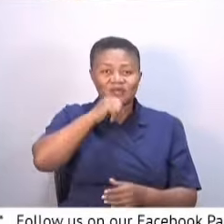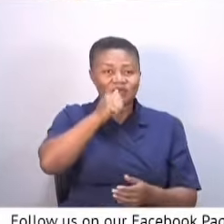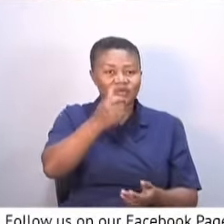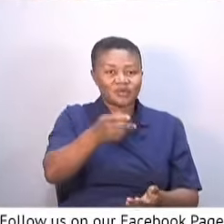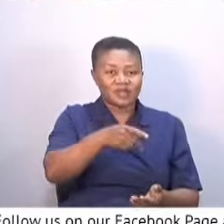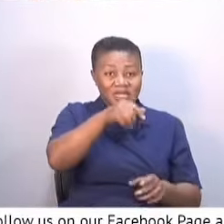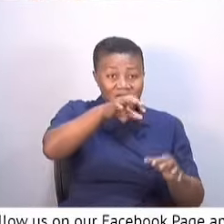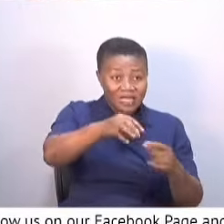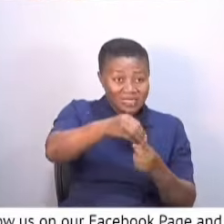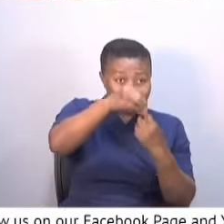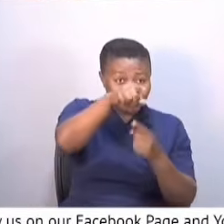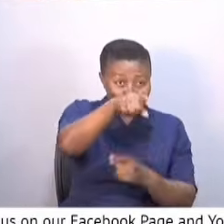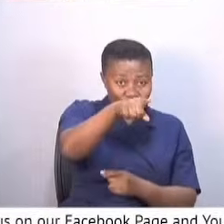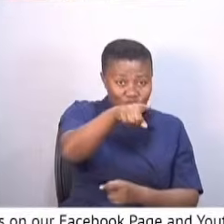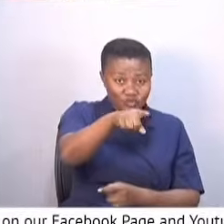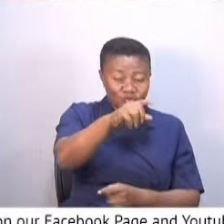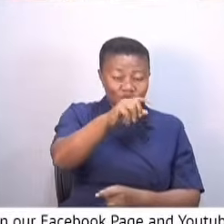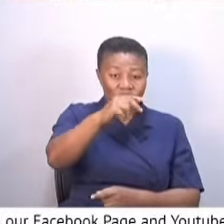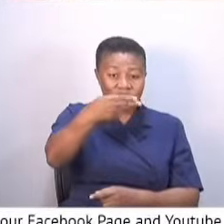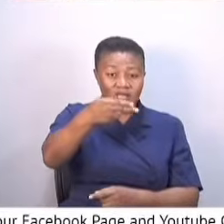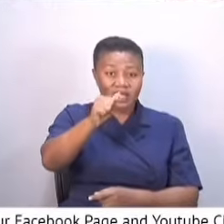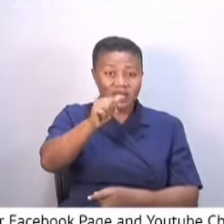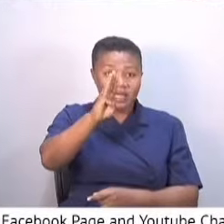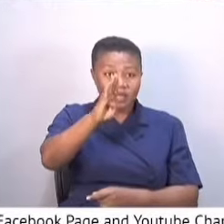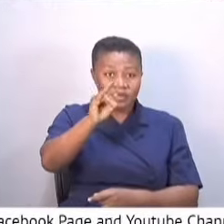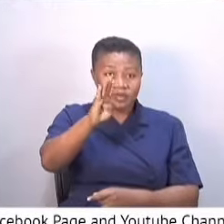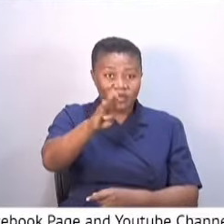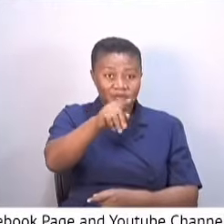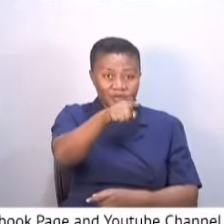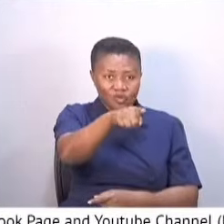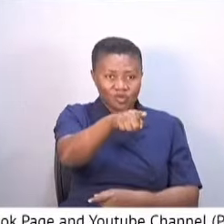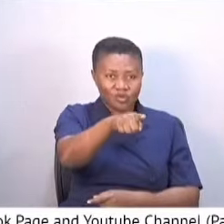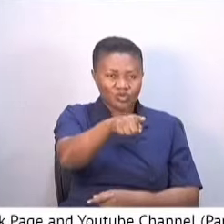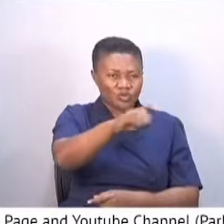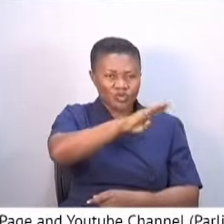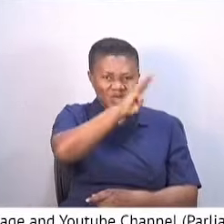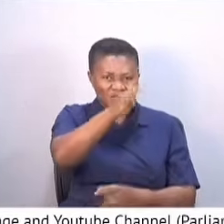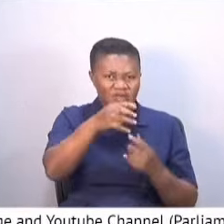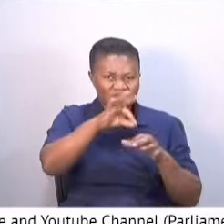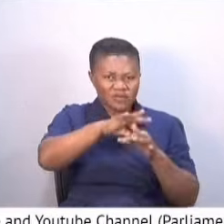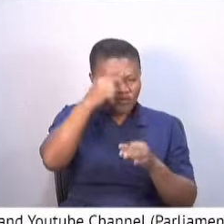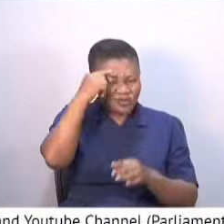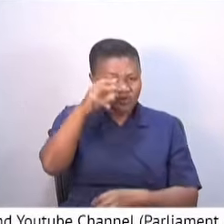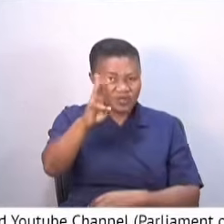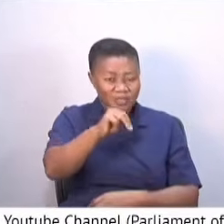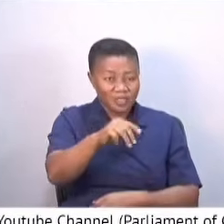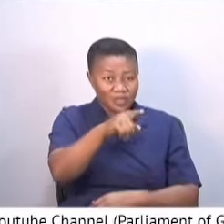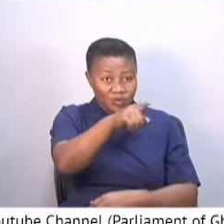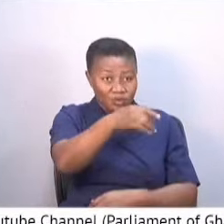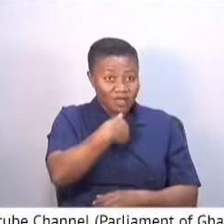you, Habib. The minority leader did vote for him. Do you have a point? Did you take the cornmeal?